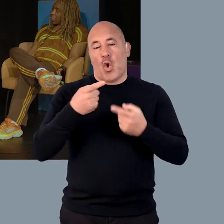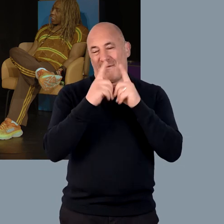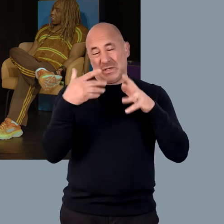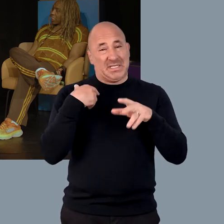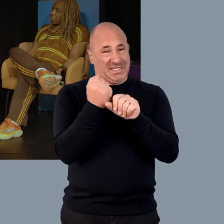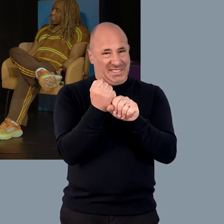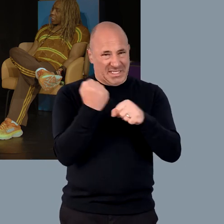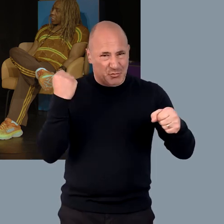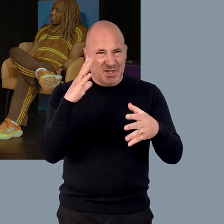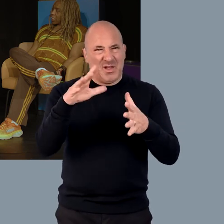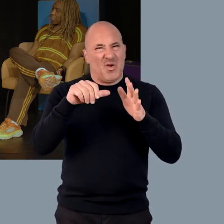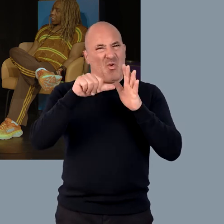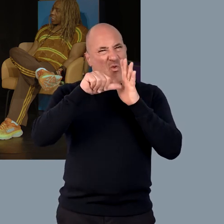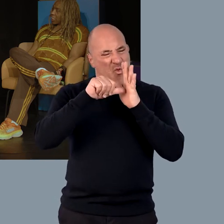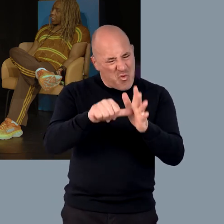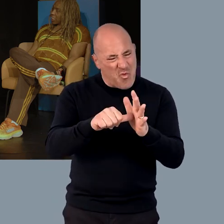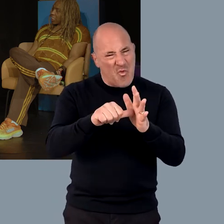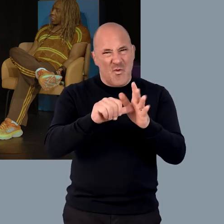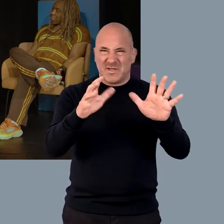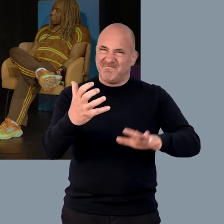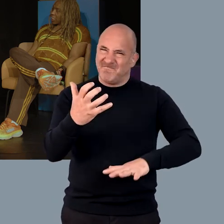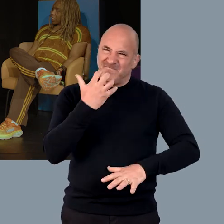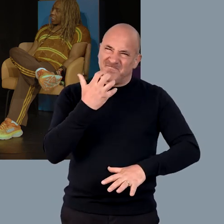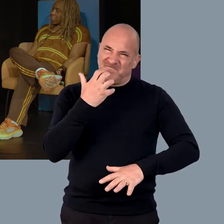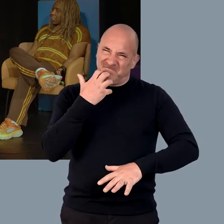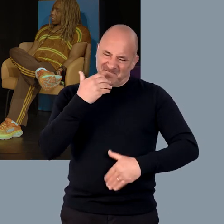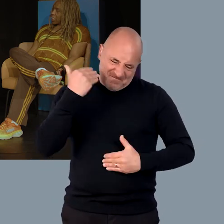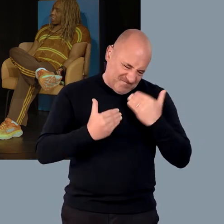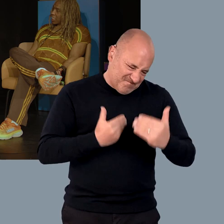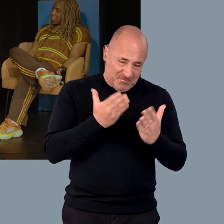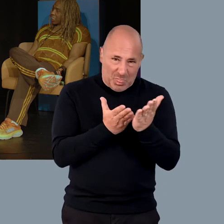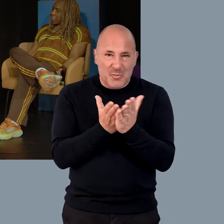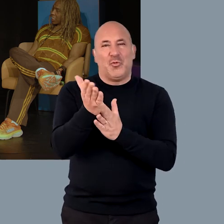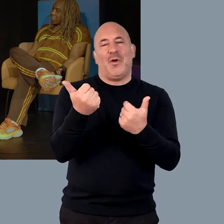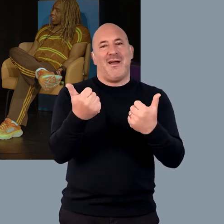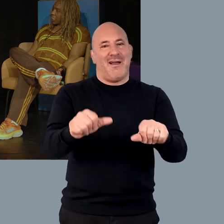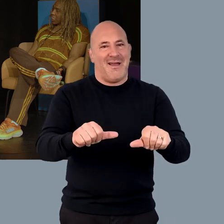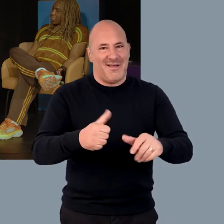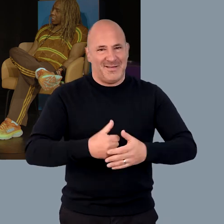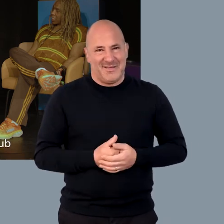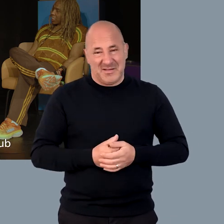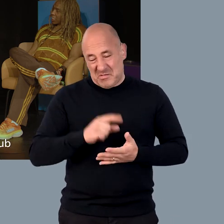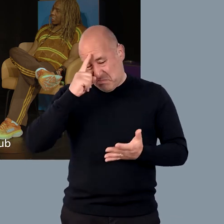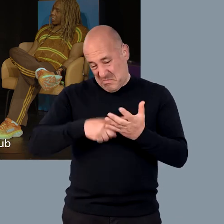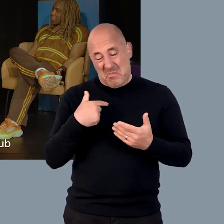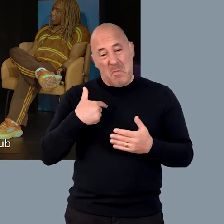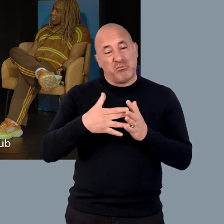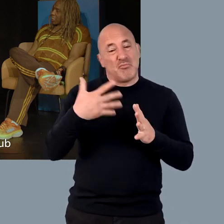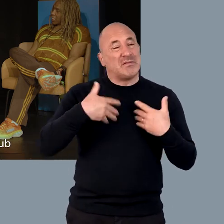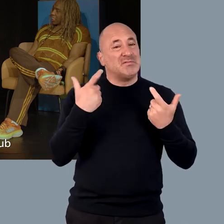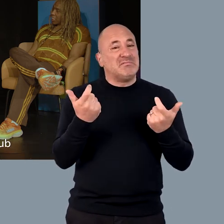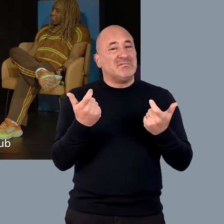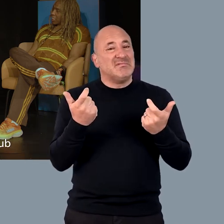So I did a degree, found it really difficult, persevered, managed to get through,